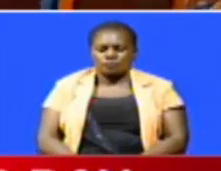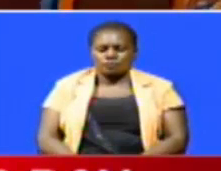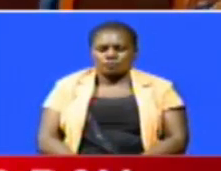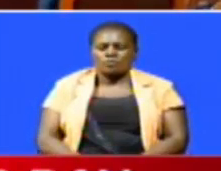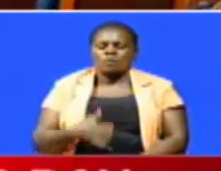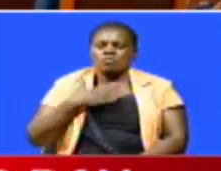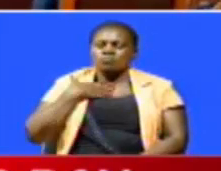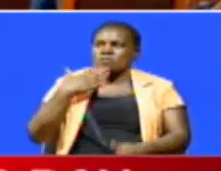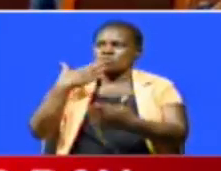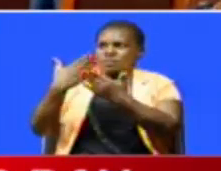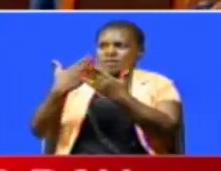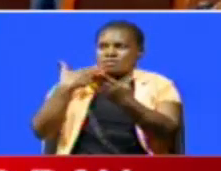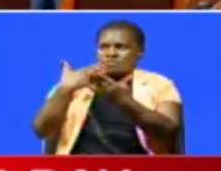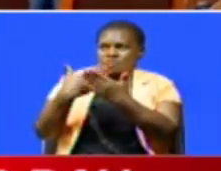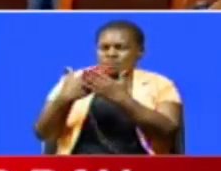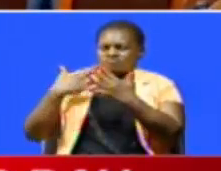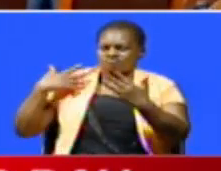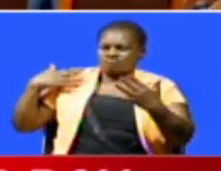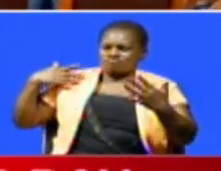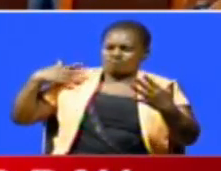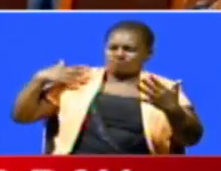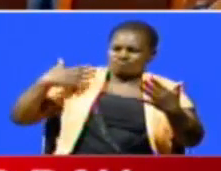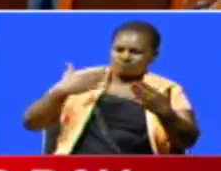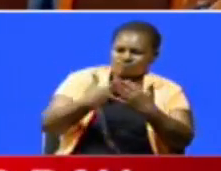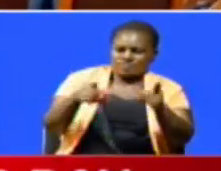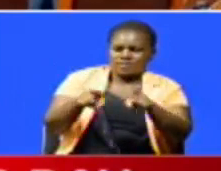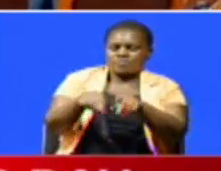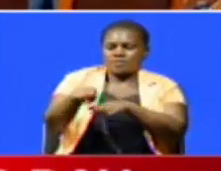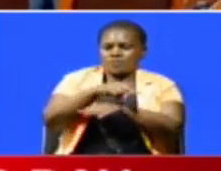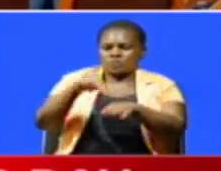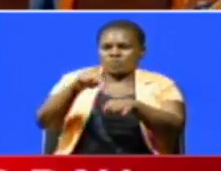we want to thank you for this far that you brought us as a nation.